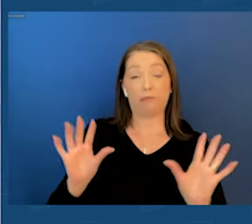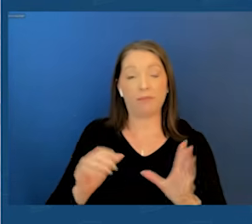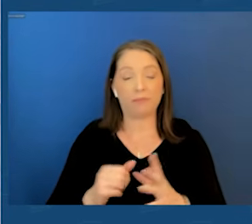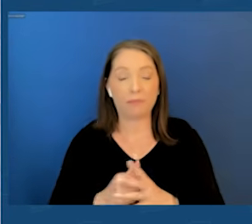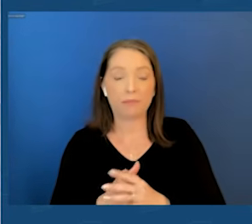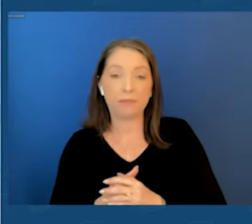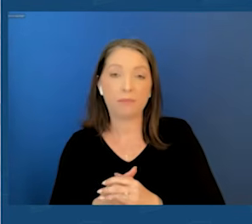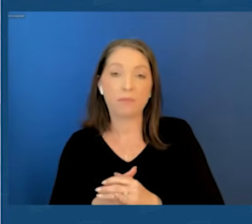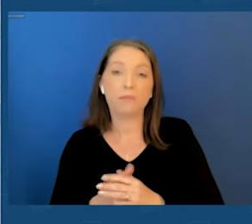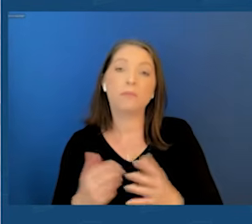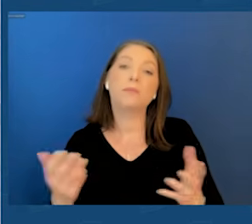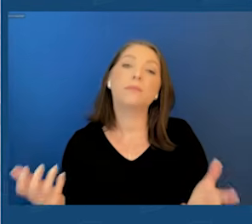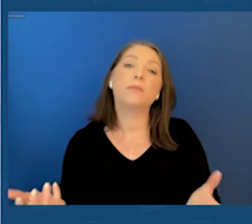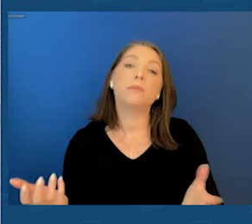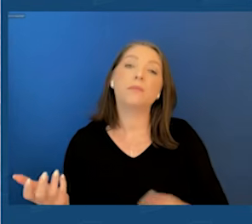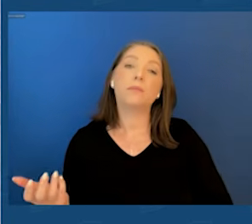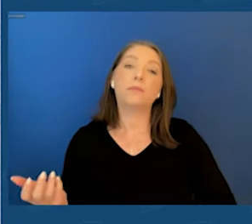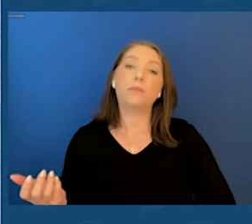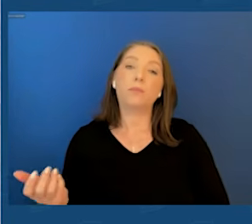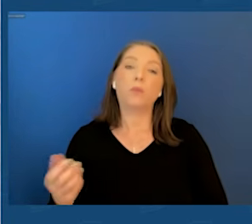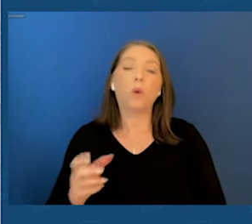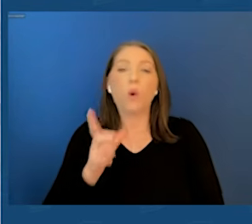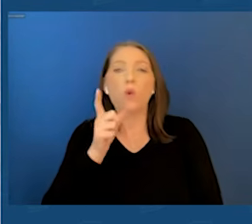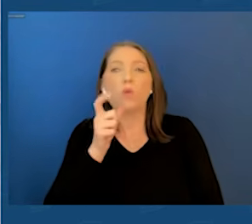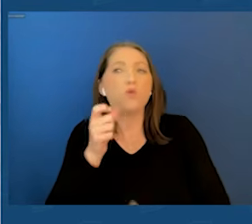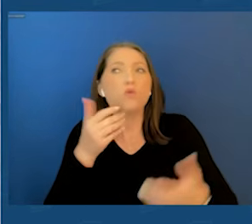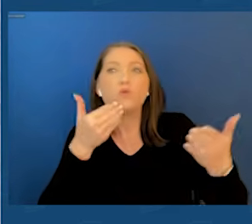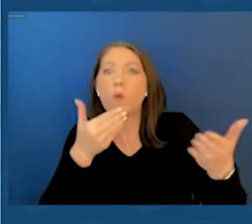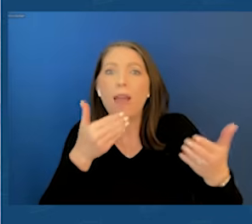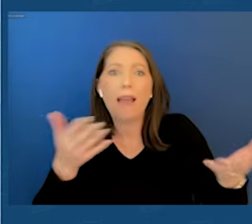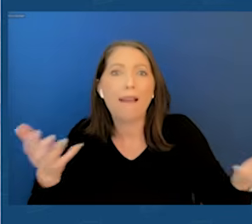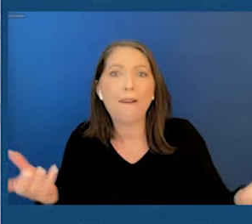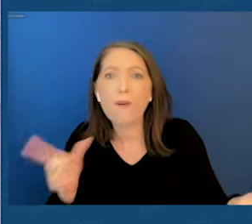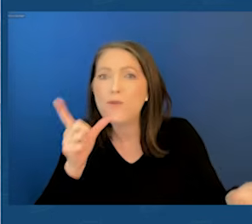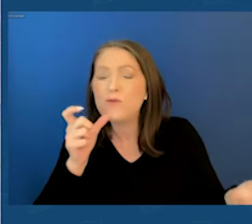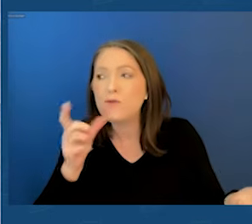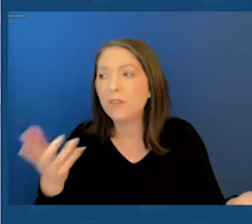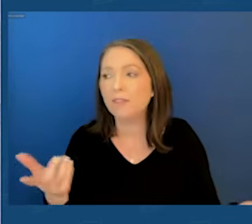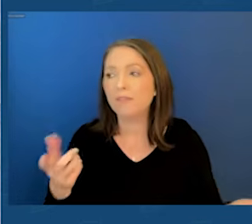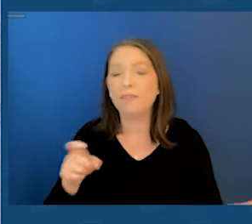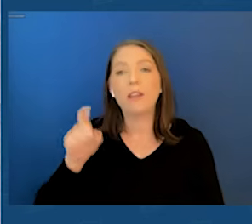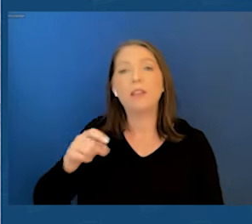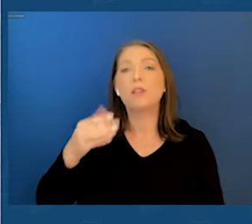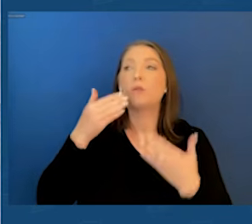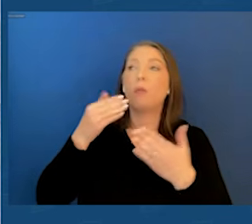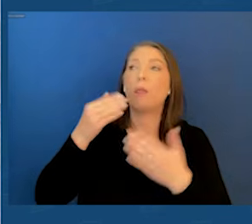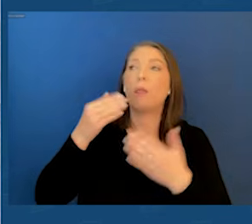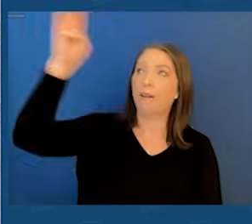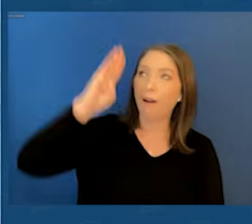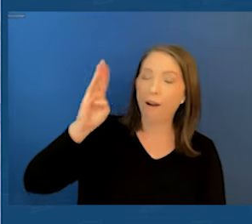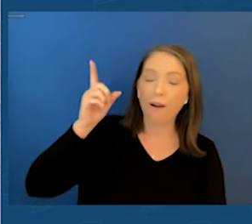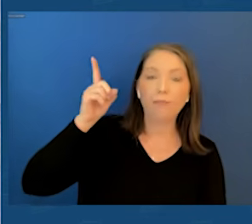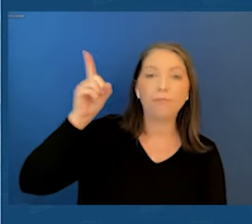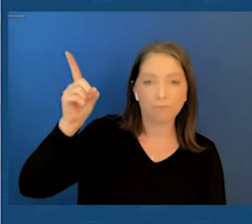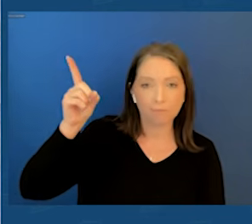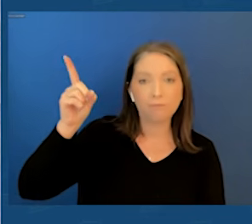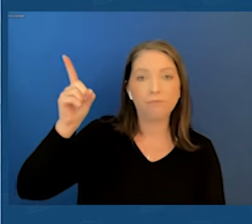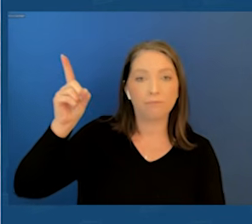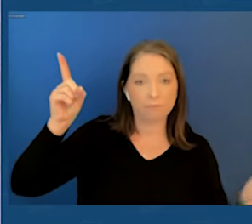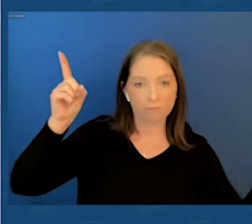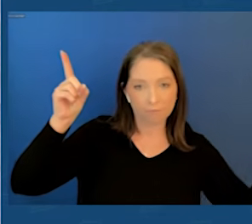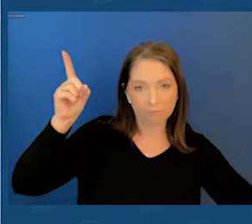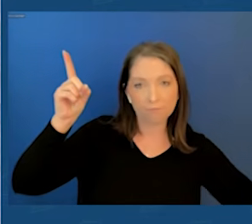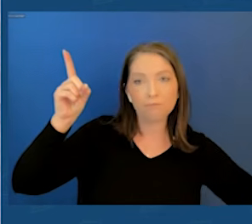I mean, who do you thank at a time like this? Of course, you'd have to thank God, but I would be